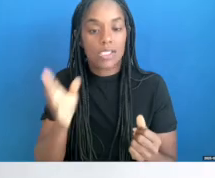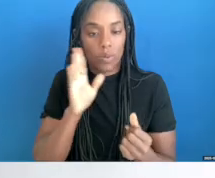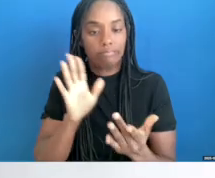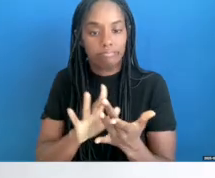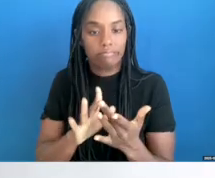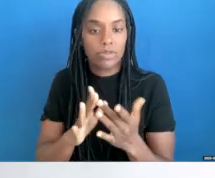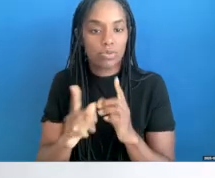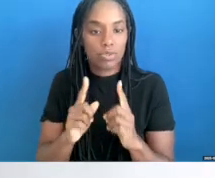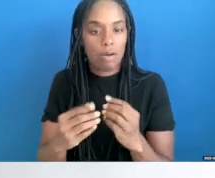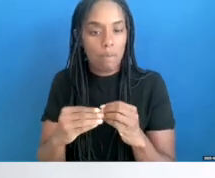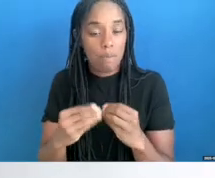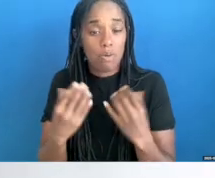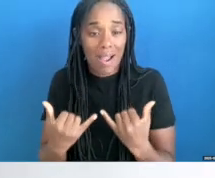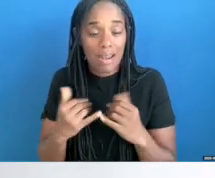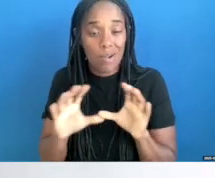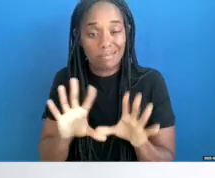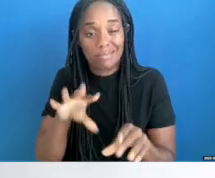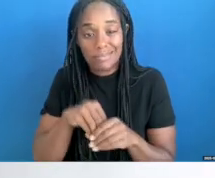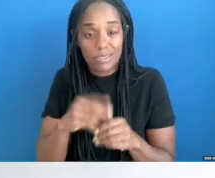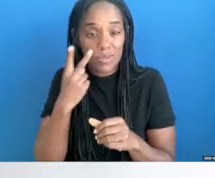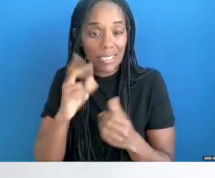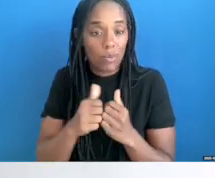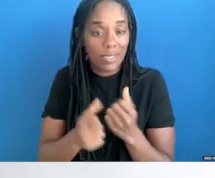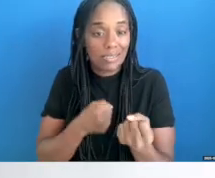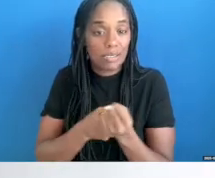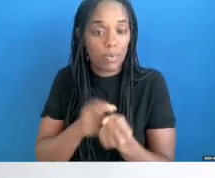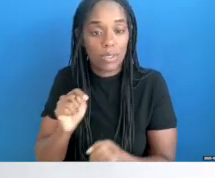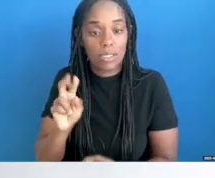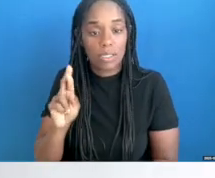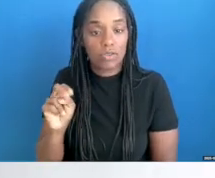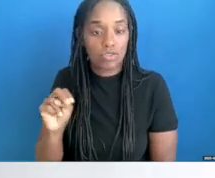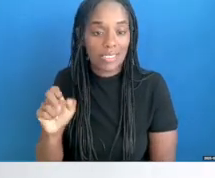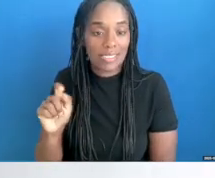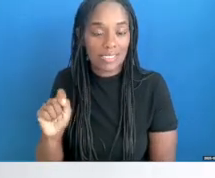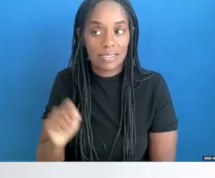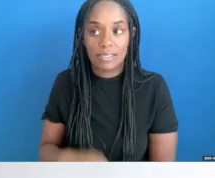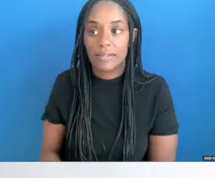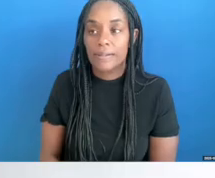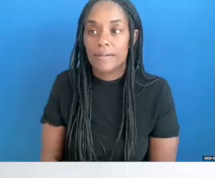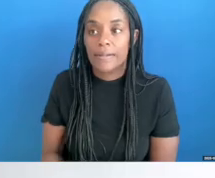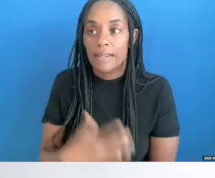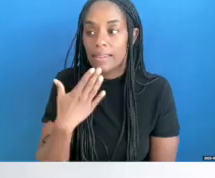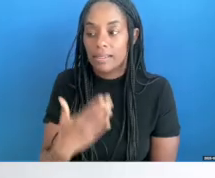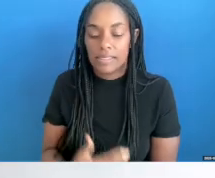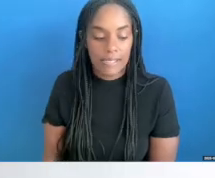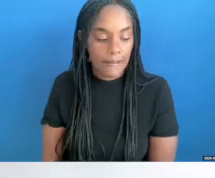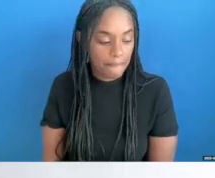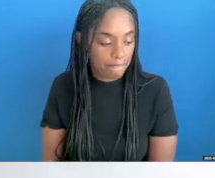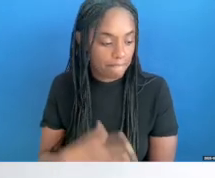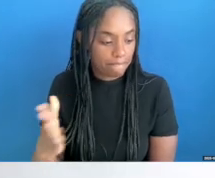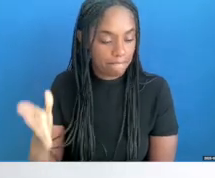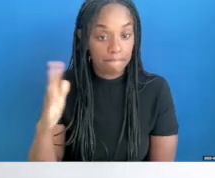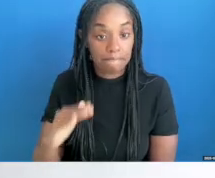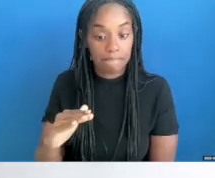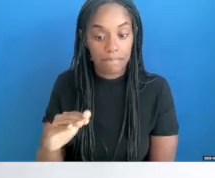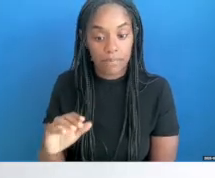more. But yeah, we're actively involved in seeing how we can support transit. Great, thanks. All right, next we